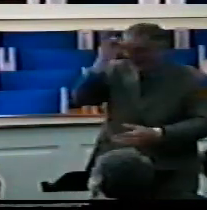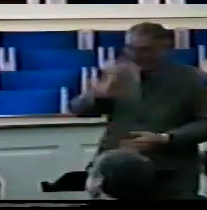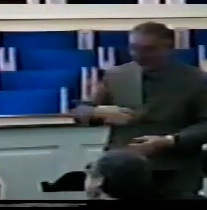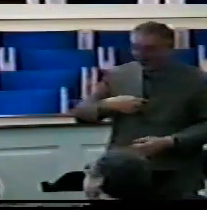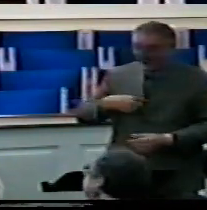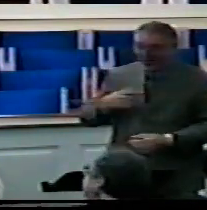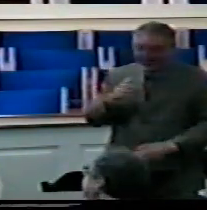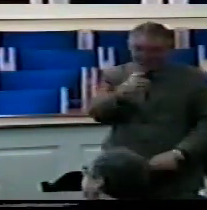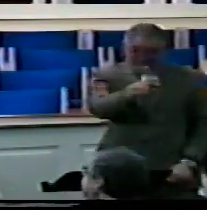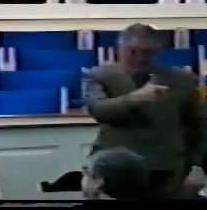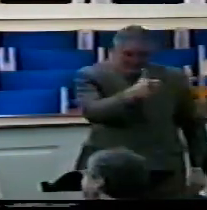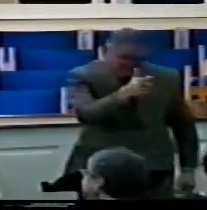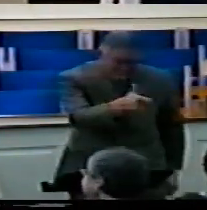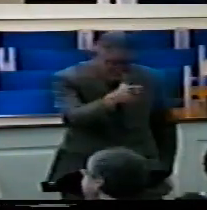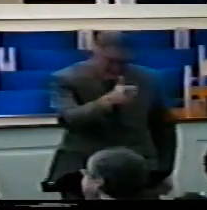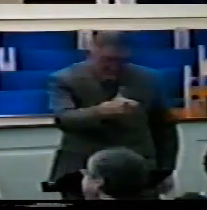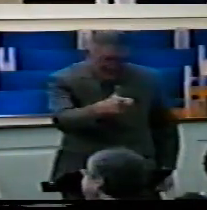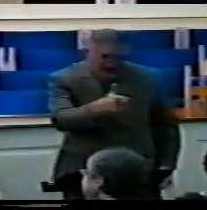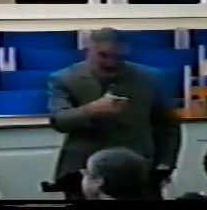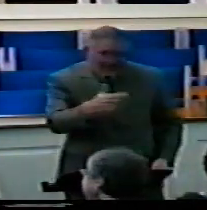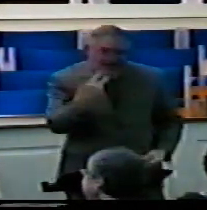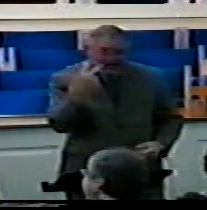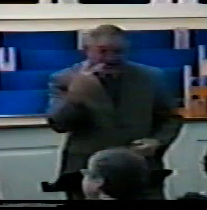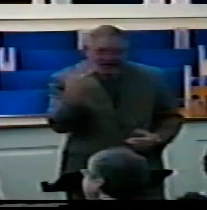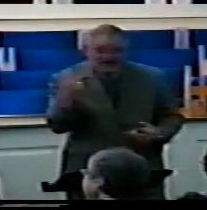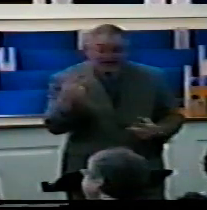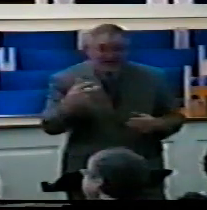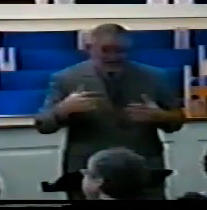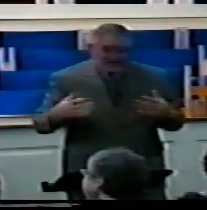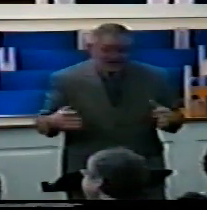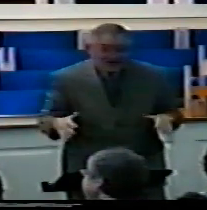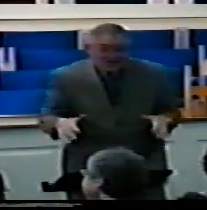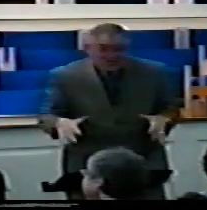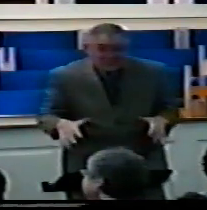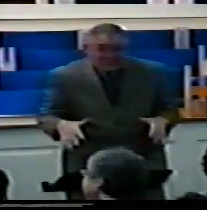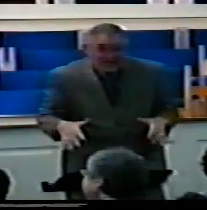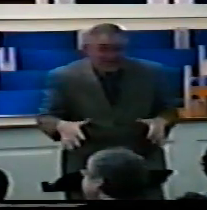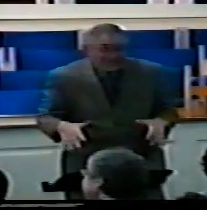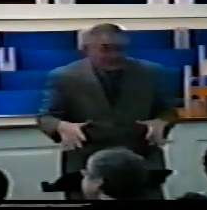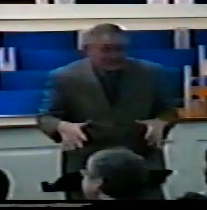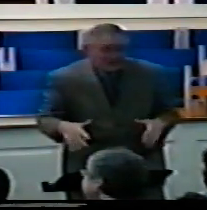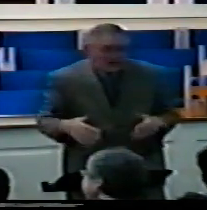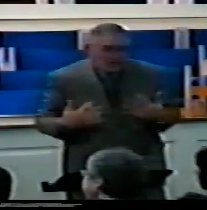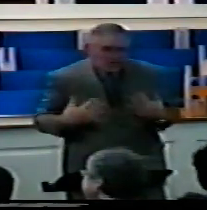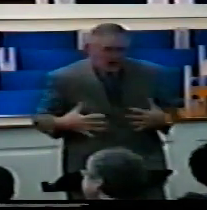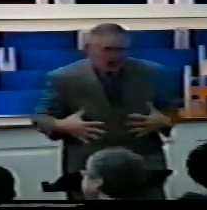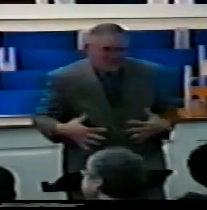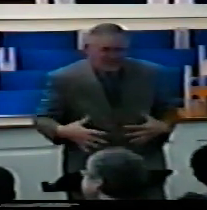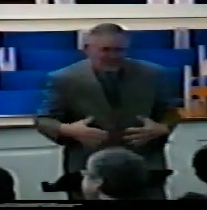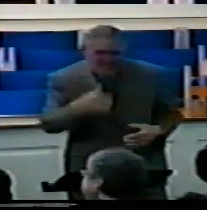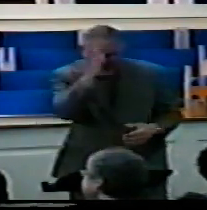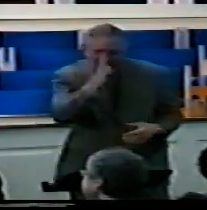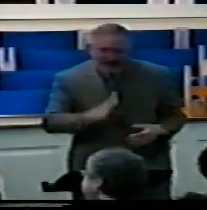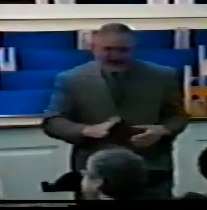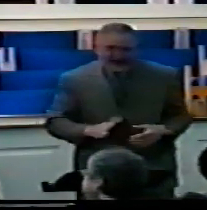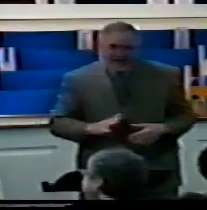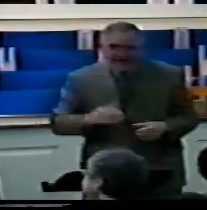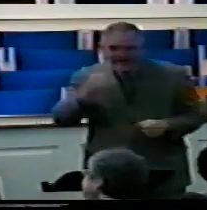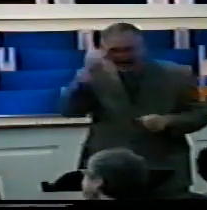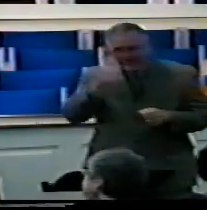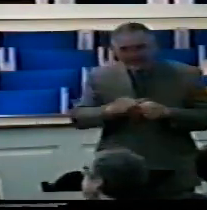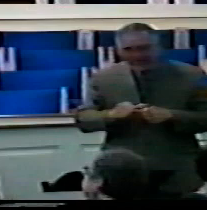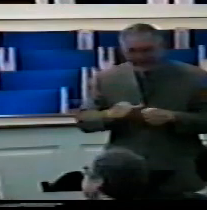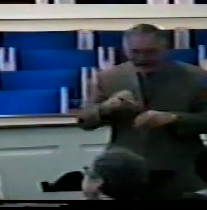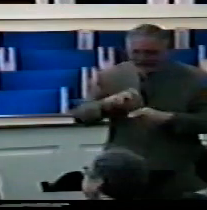face. And I seen him shaking, and I thought to myself, this is it. I could see the hollow points. I could count the chambers on the gun. And I remember as I sat